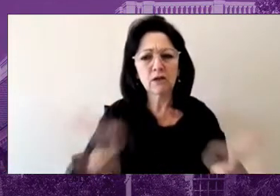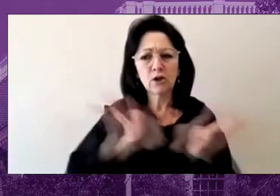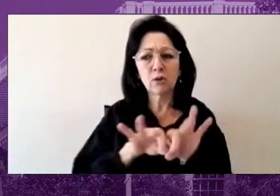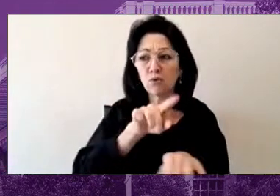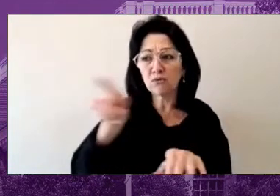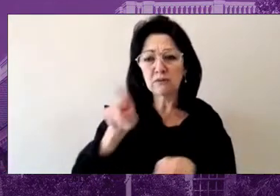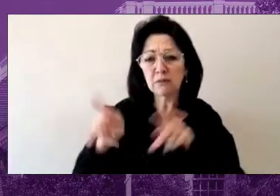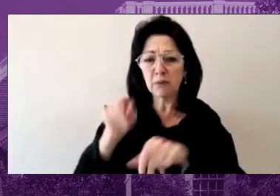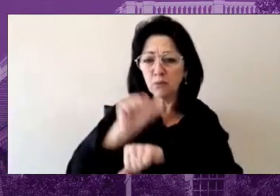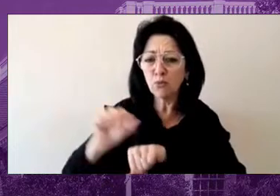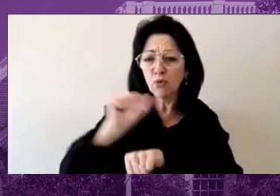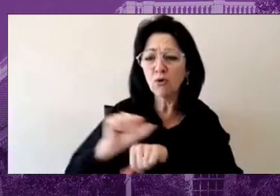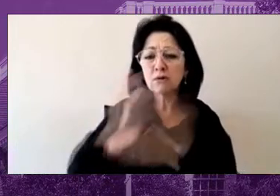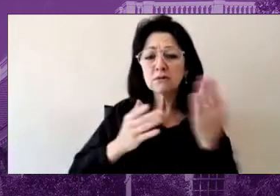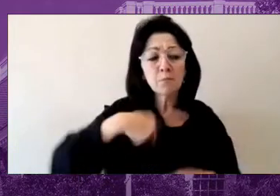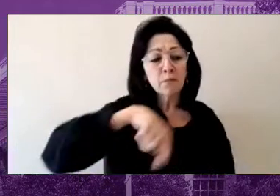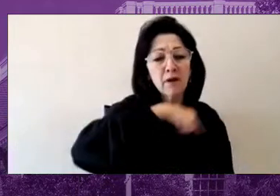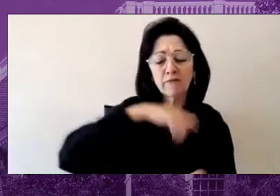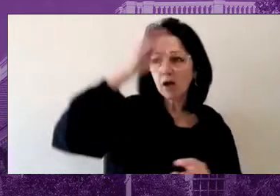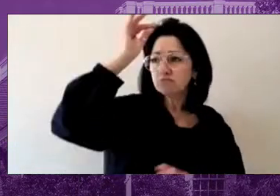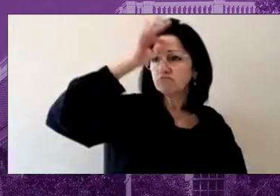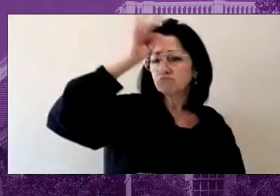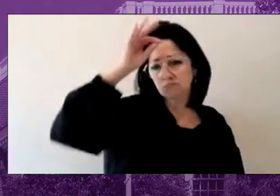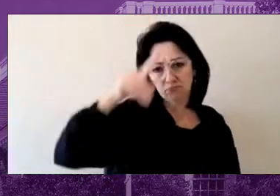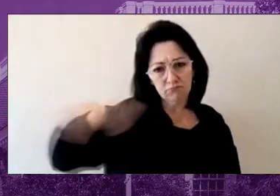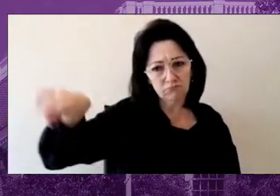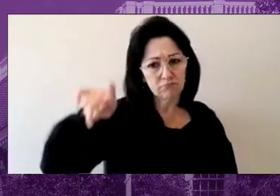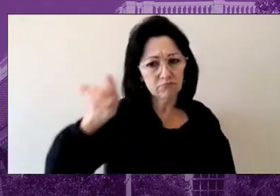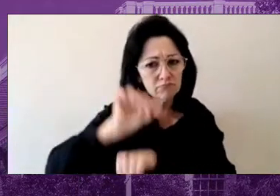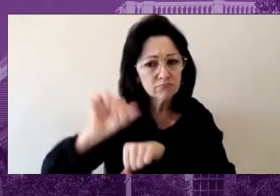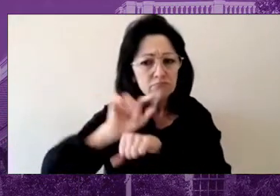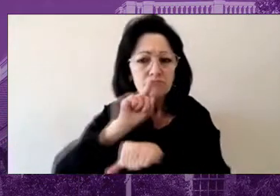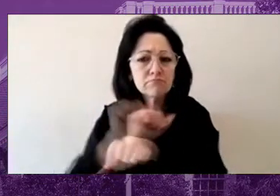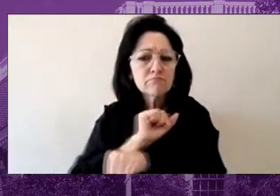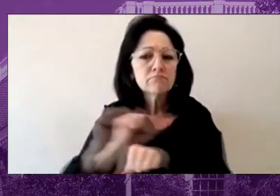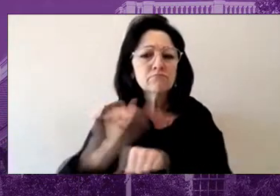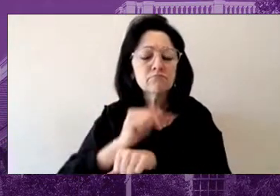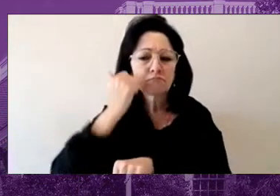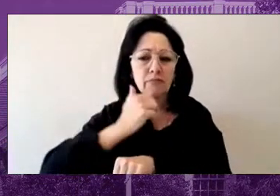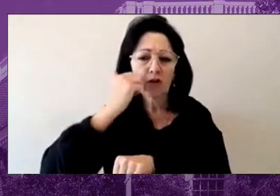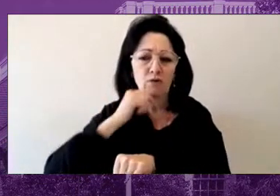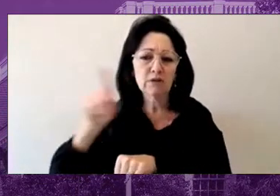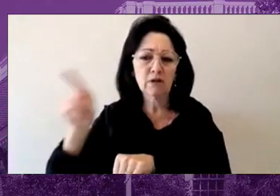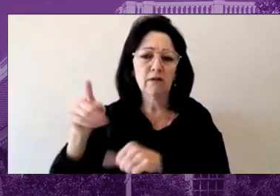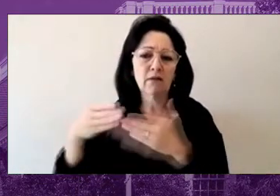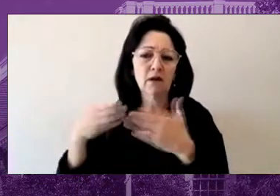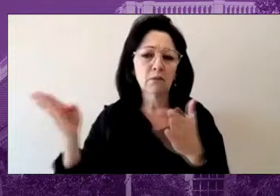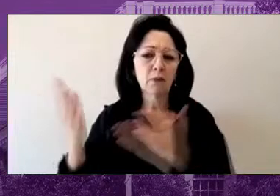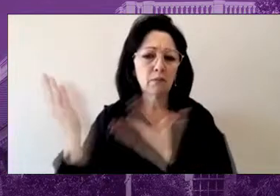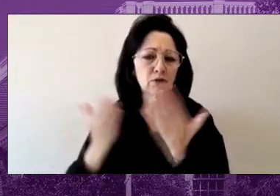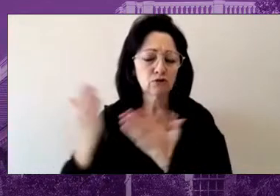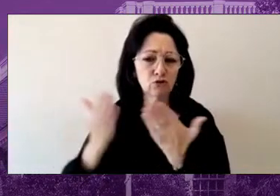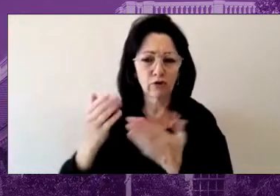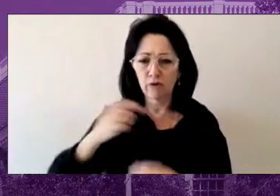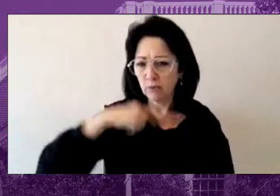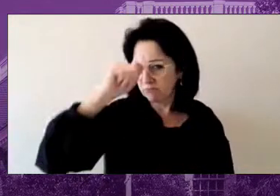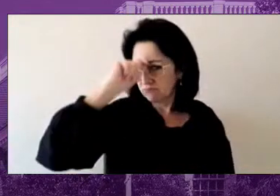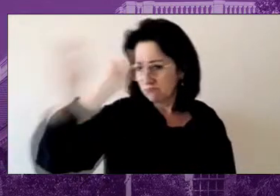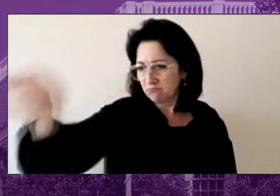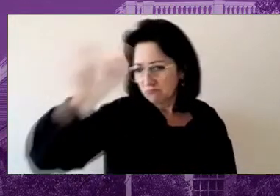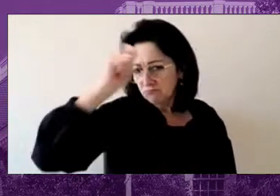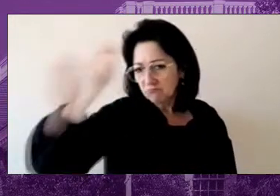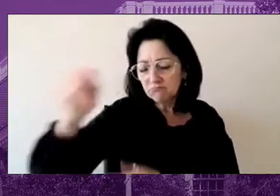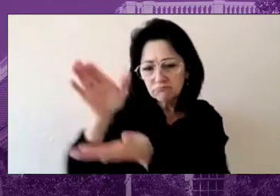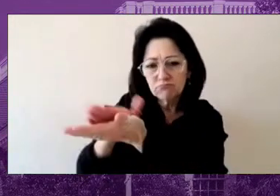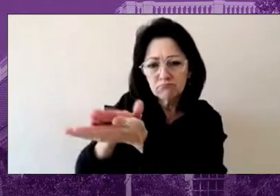state by incredibly dedicated public servants, and we tip our hats to them. Among them is our Attorney